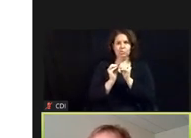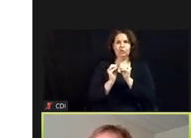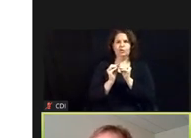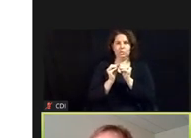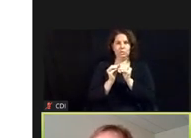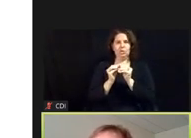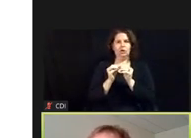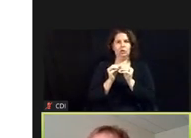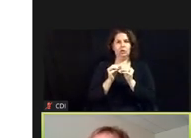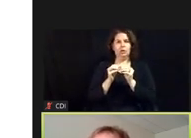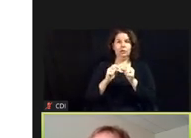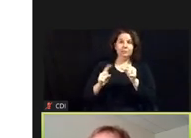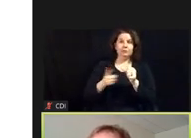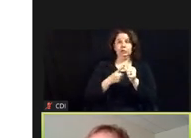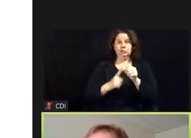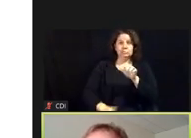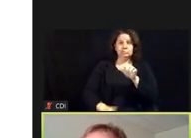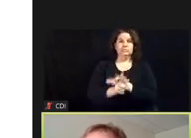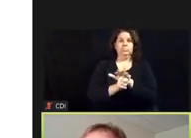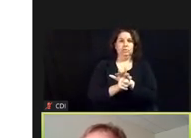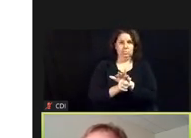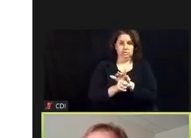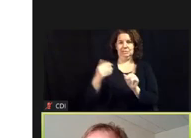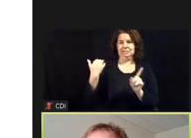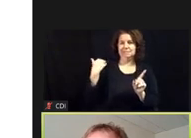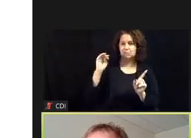of March. We have now